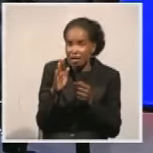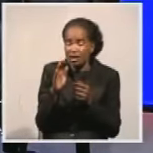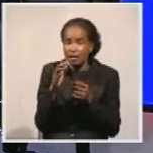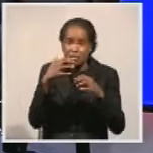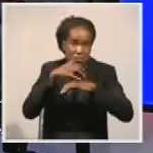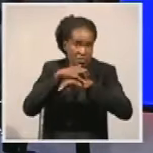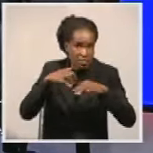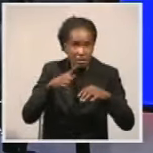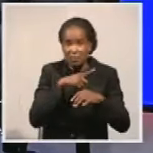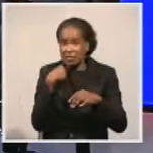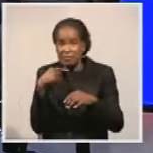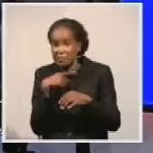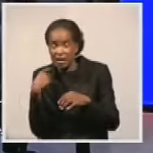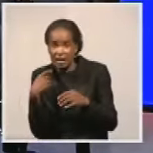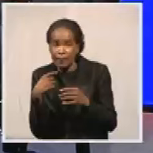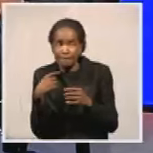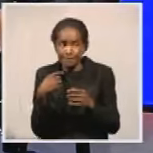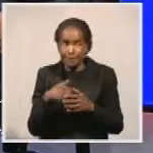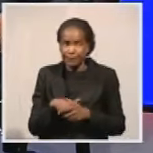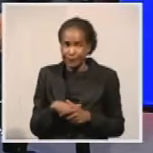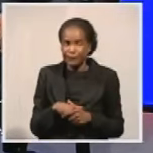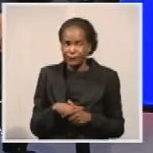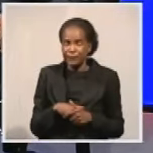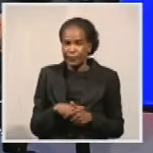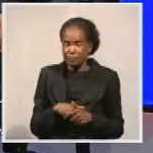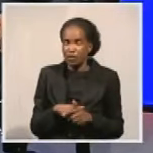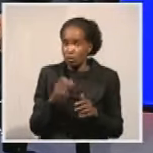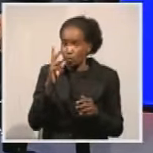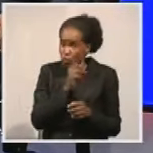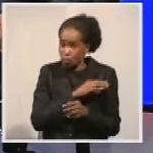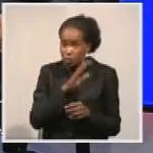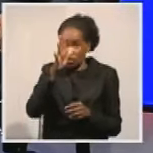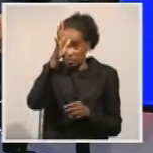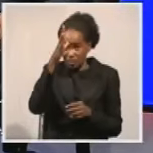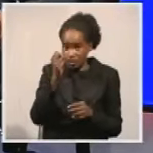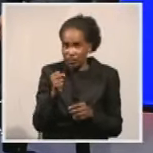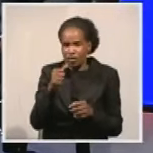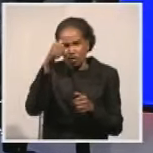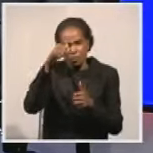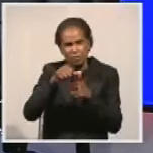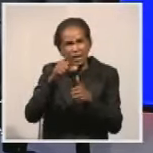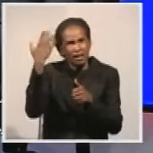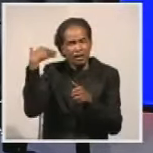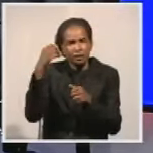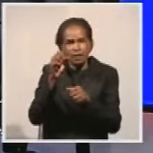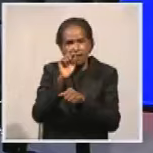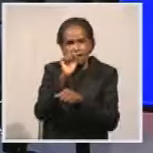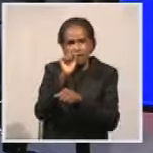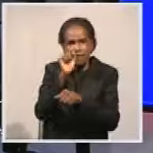it's violence, assassinations, any precisely of that was still on the table. You know, and there were incidences